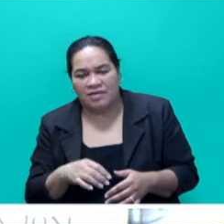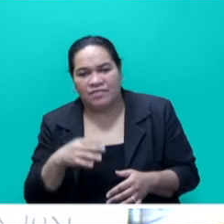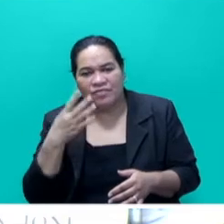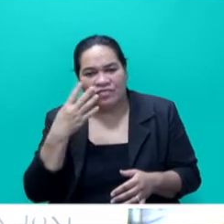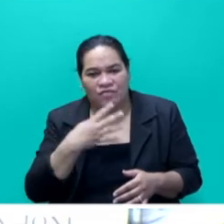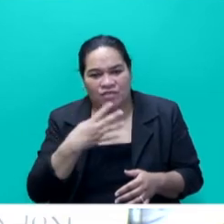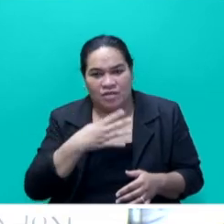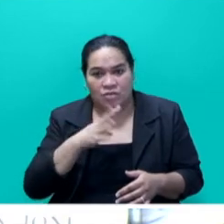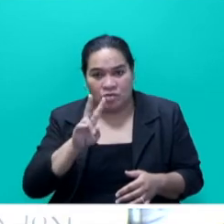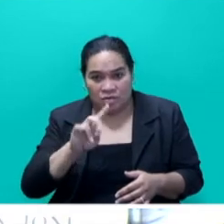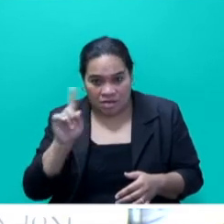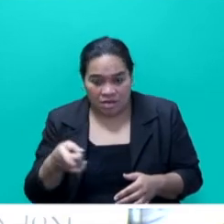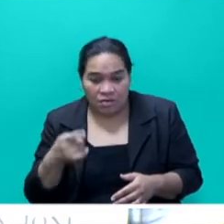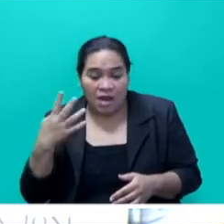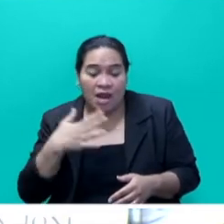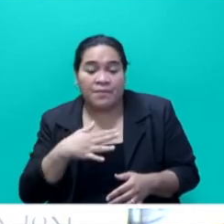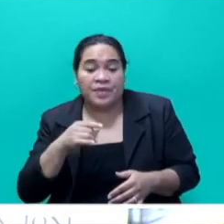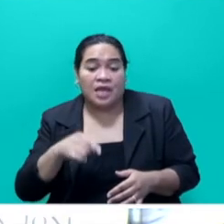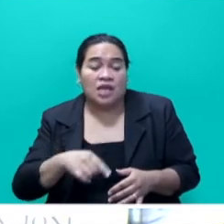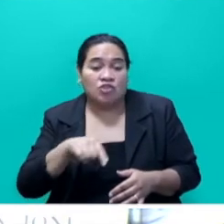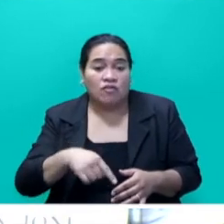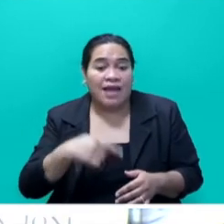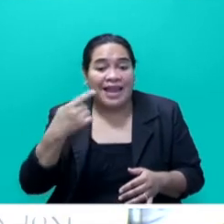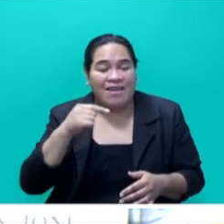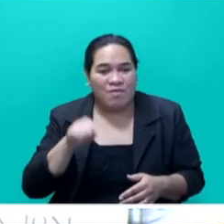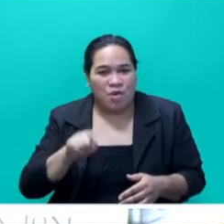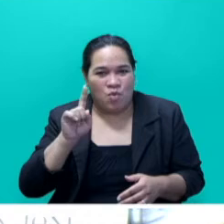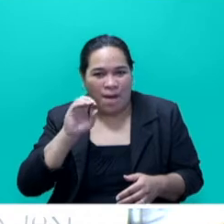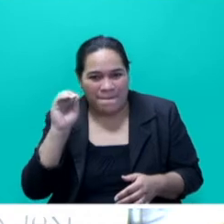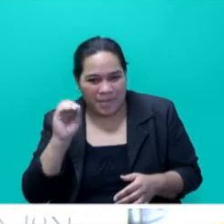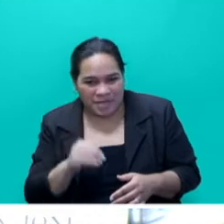42,144. Suva, 11.1%, which was about